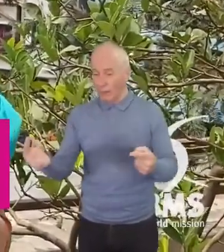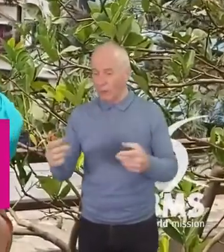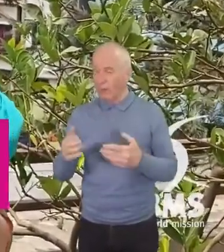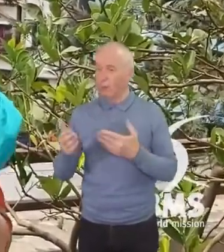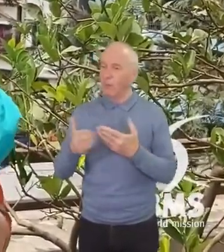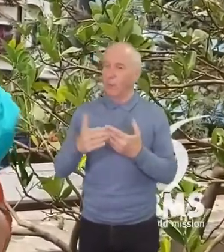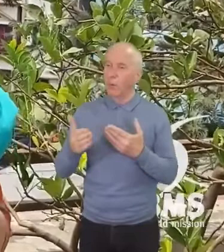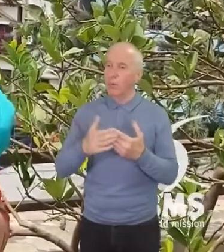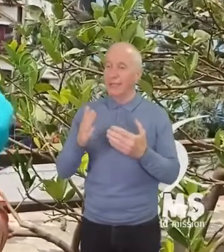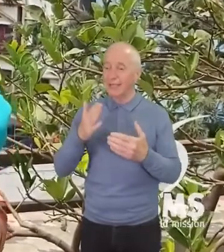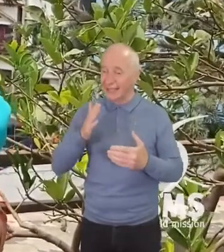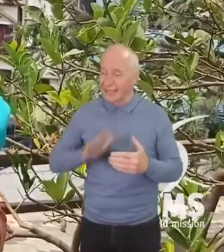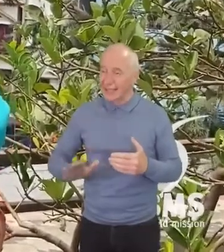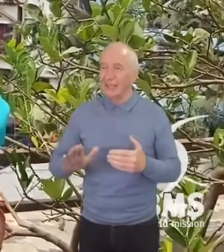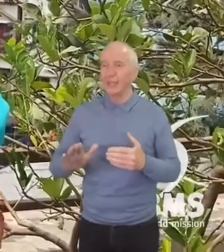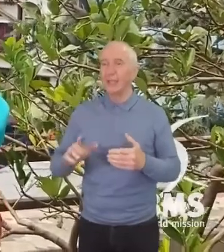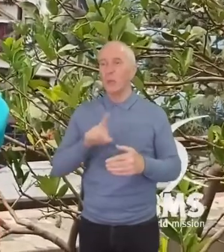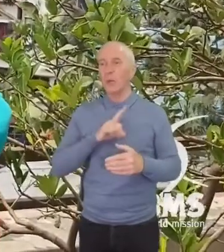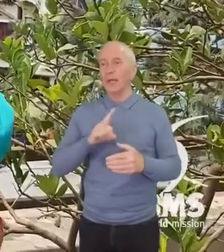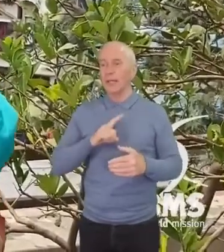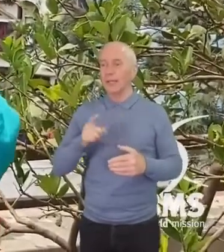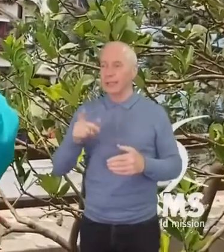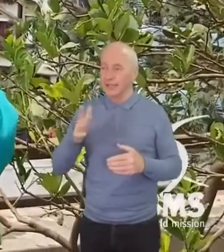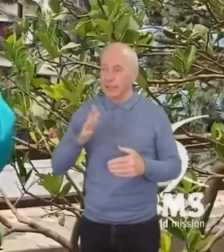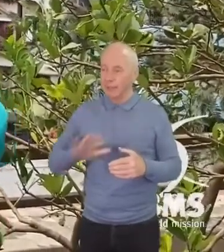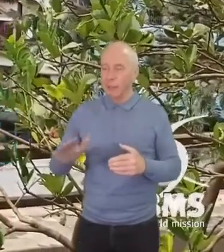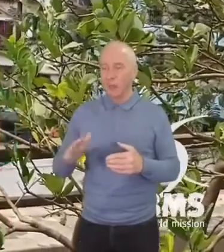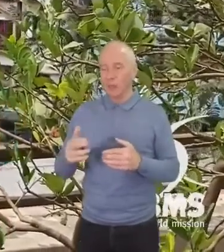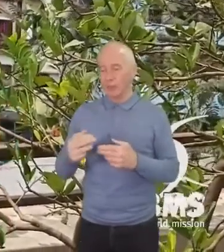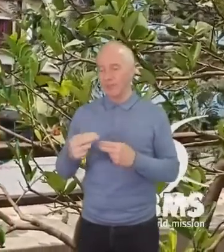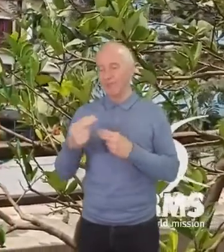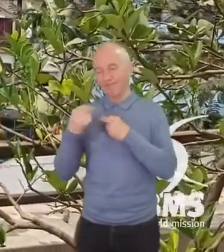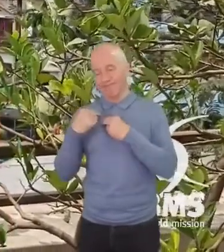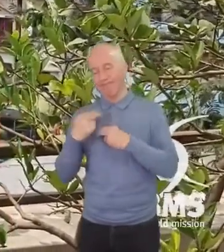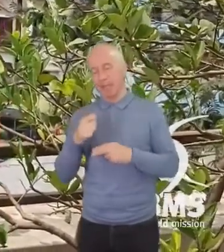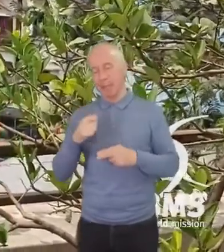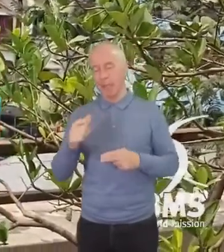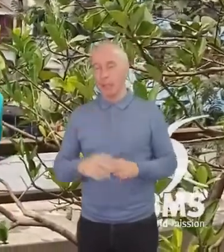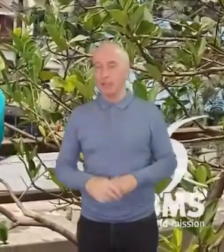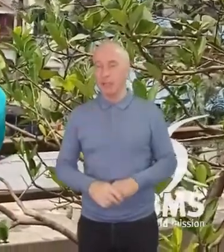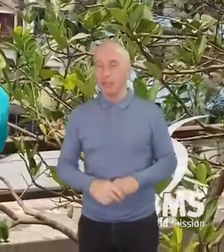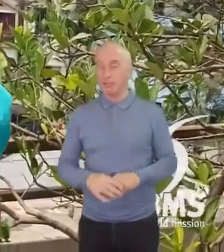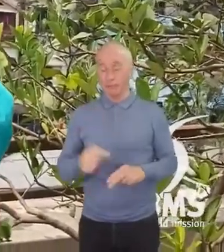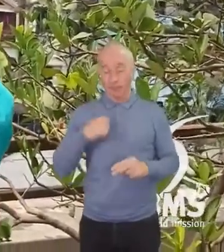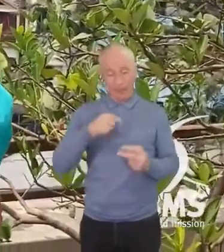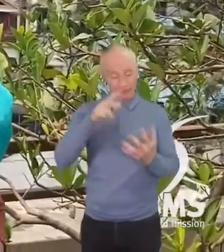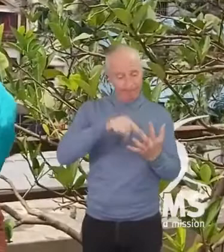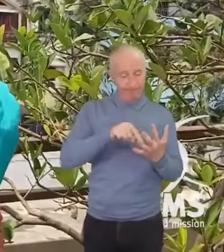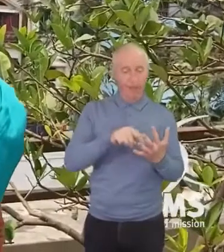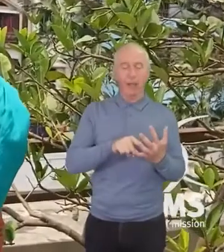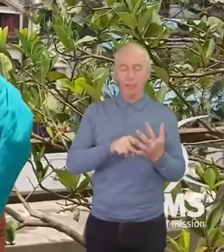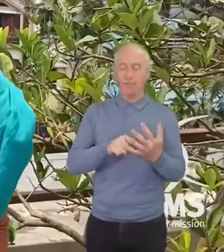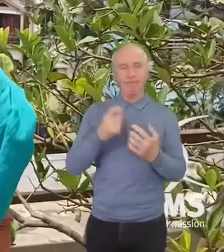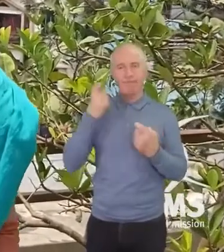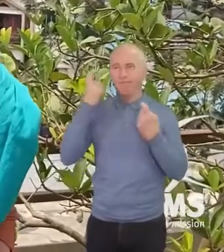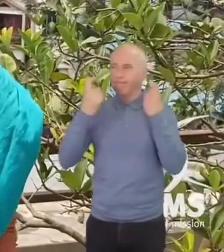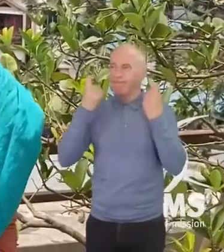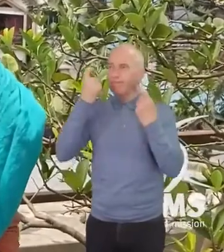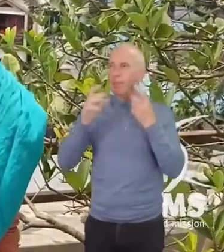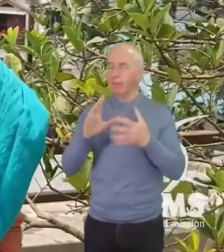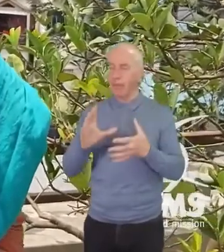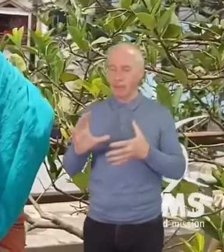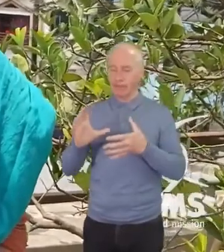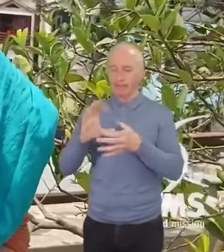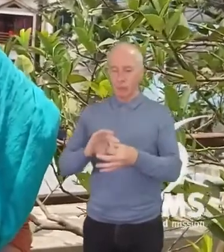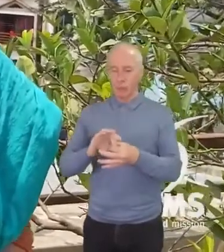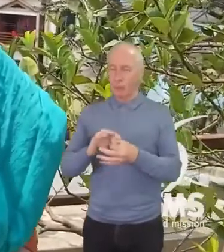is required to whom much more is given." I have been reflecting on that verse over this past week in relation to my work here in